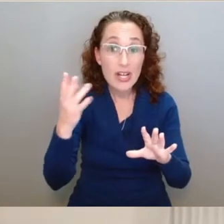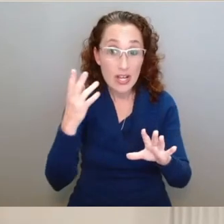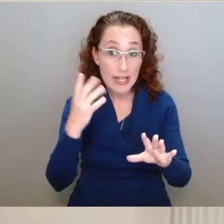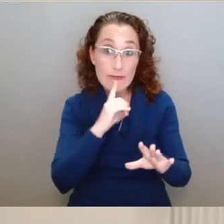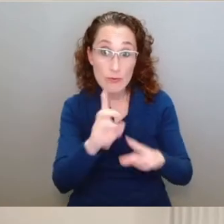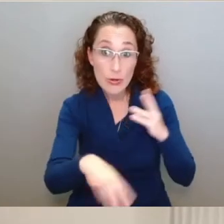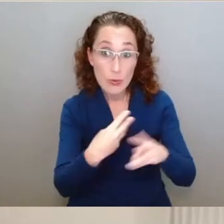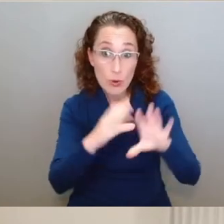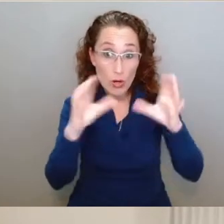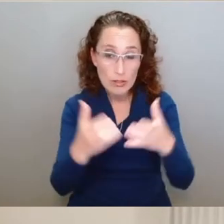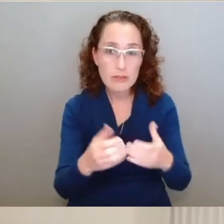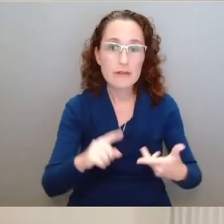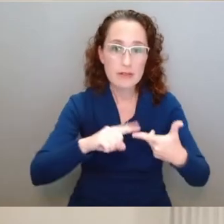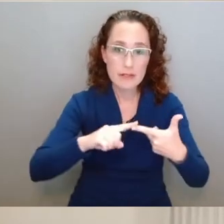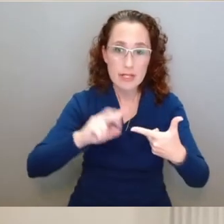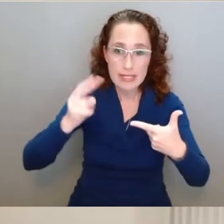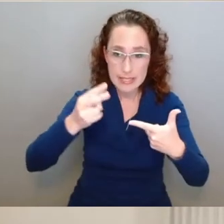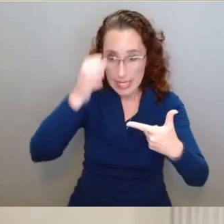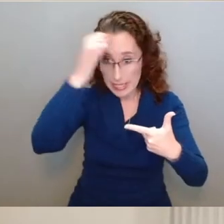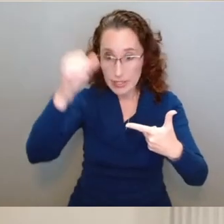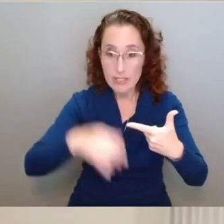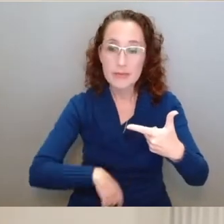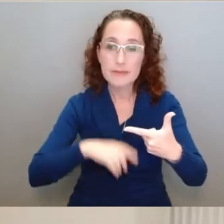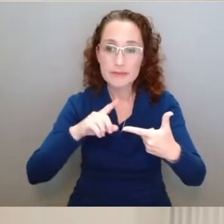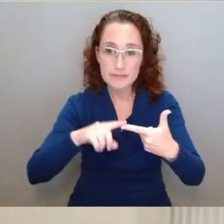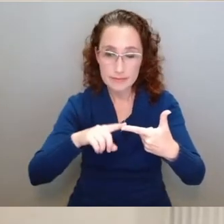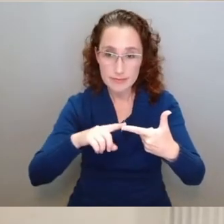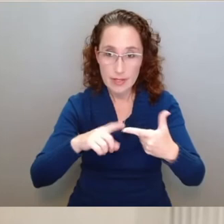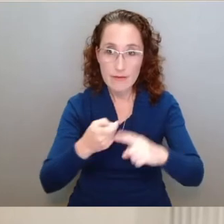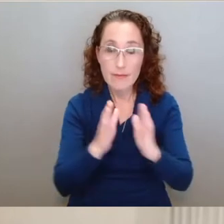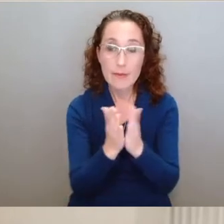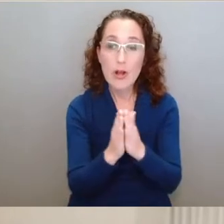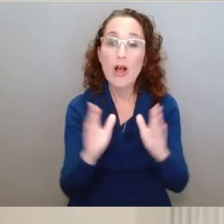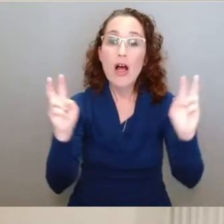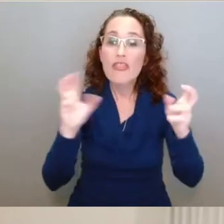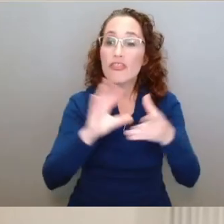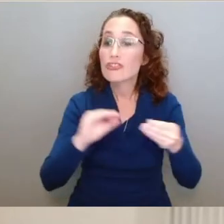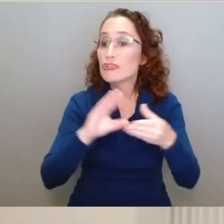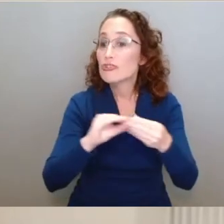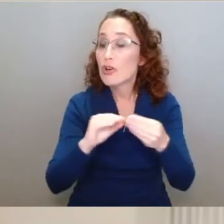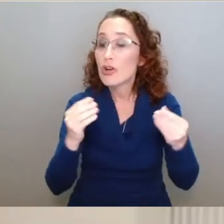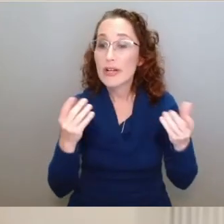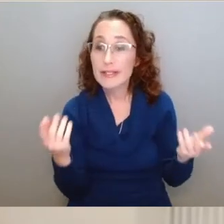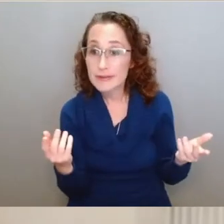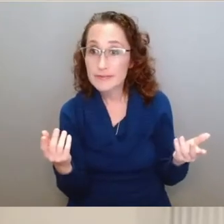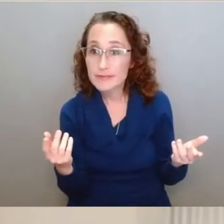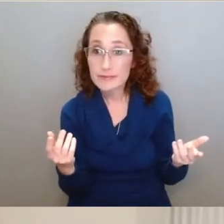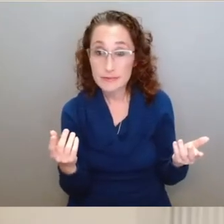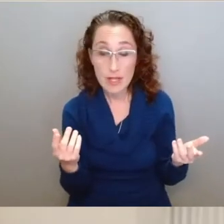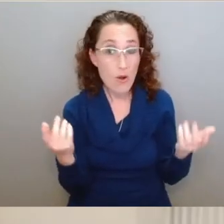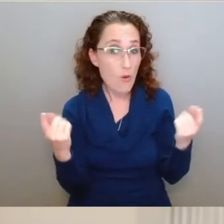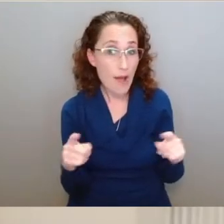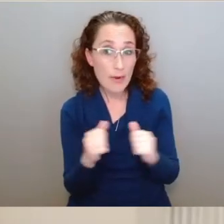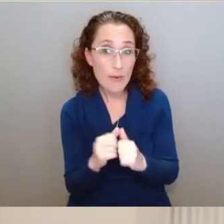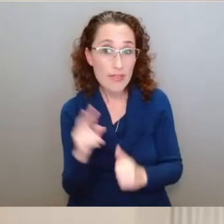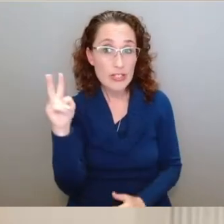And that leads me to the second concept in the book. It's the idea of the story of what happened to many of the nearly